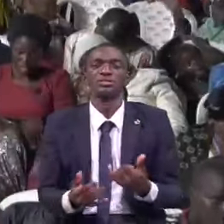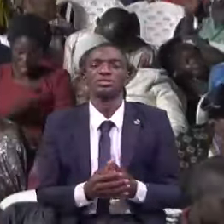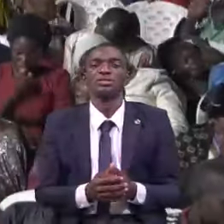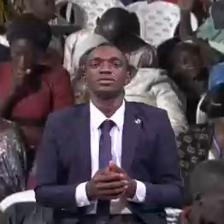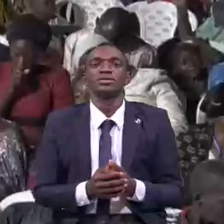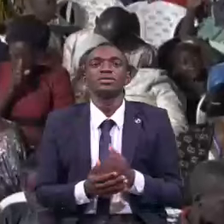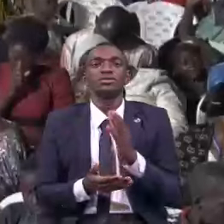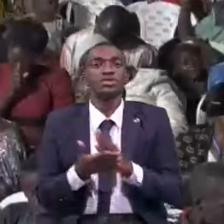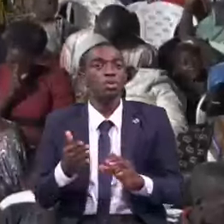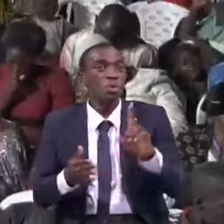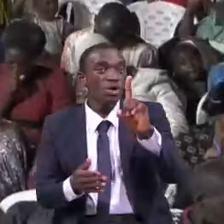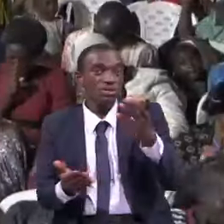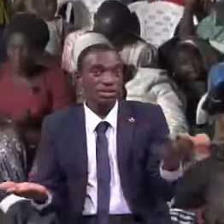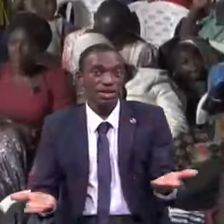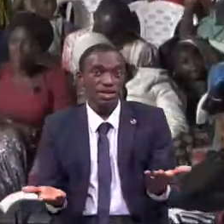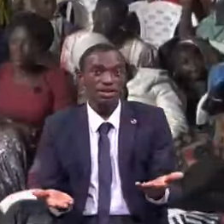Somebody there is said,